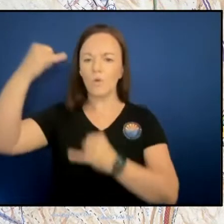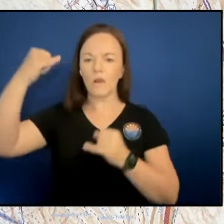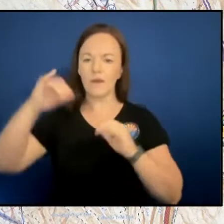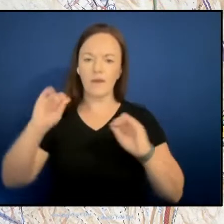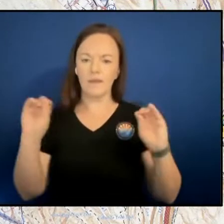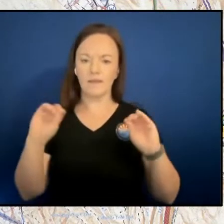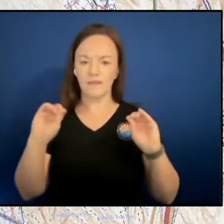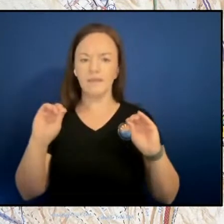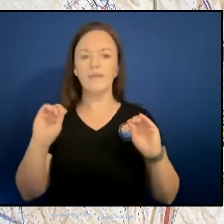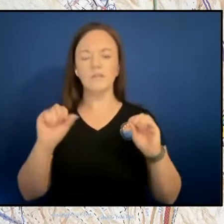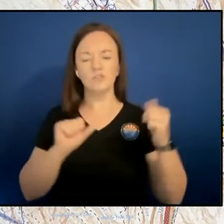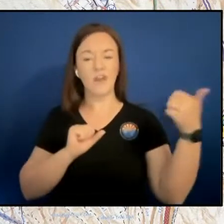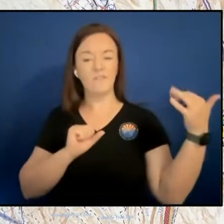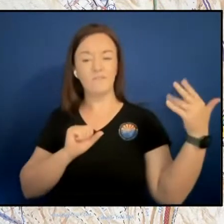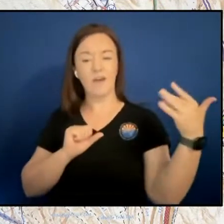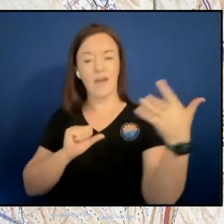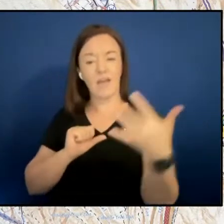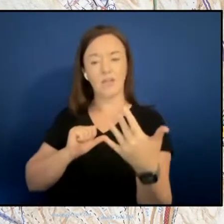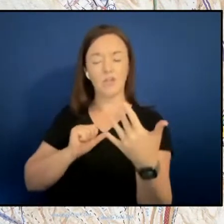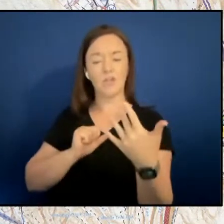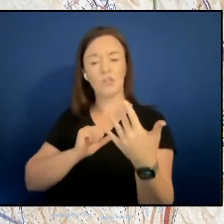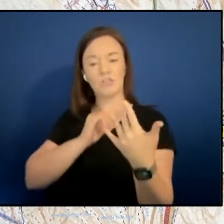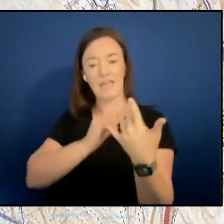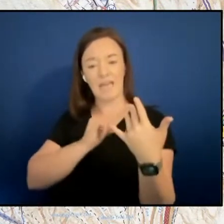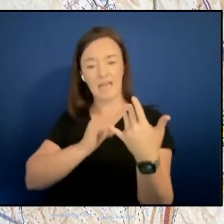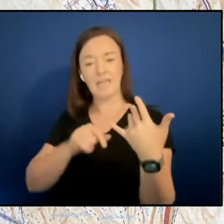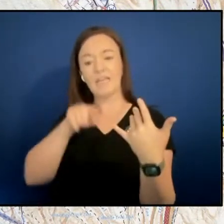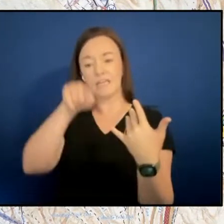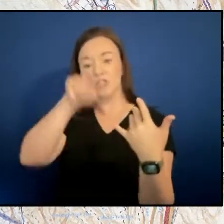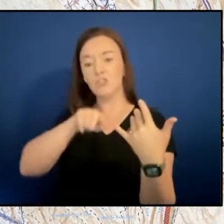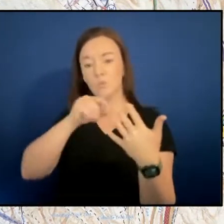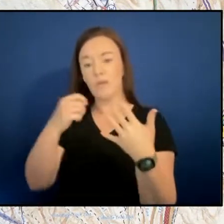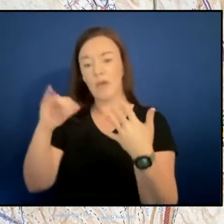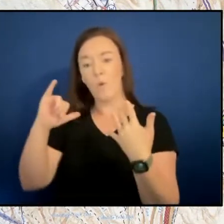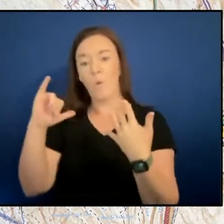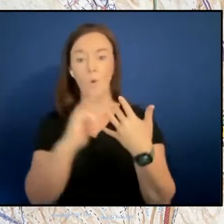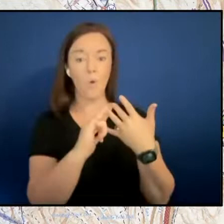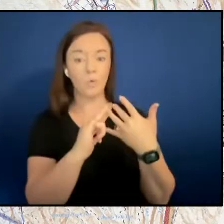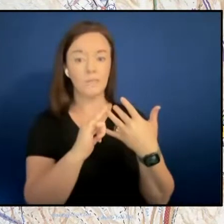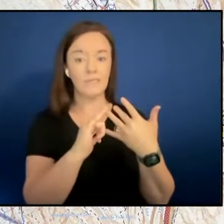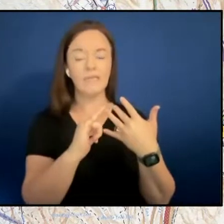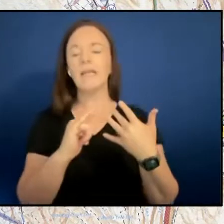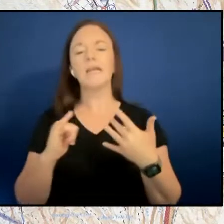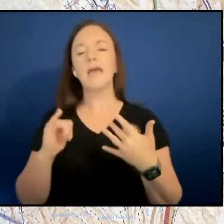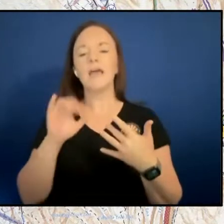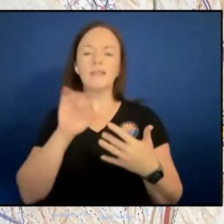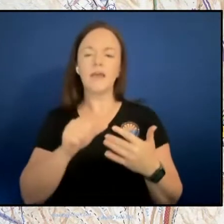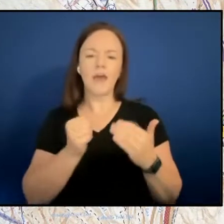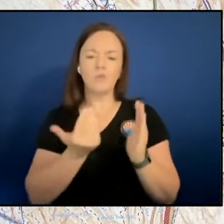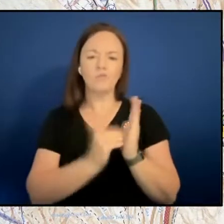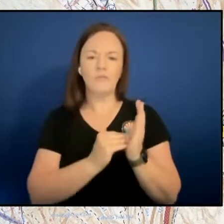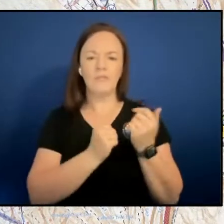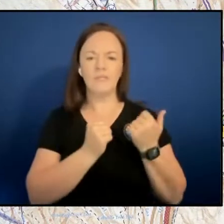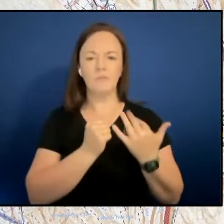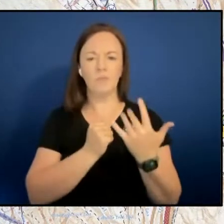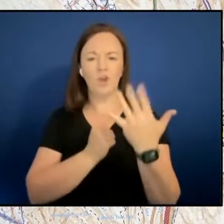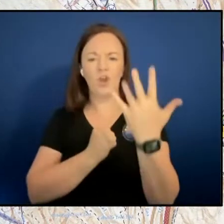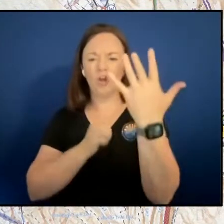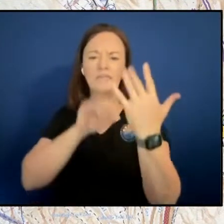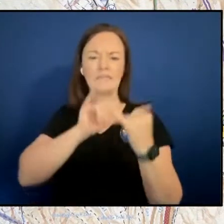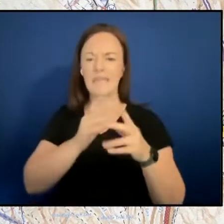fire's edge where we were able to hold it before. None of that reburn has moved beyond the line, but we're going to watch that.